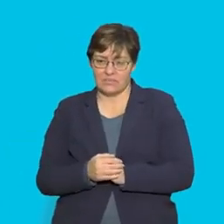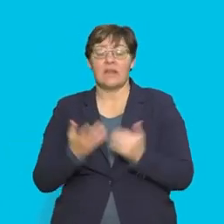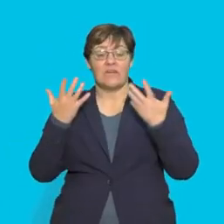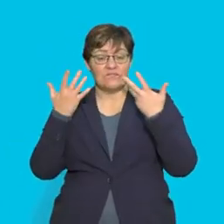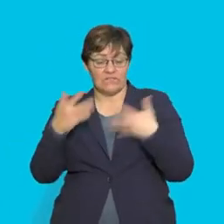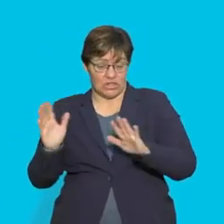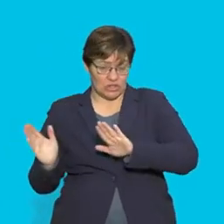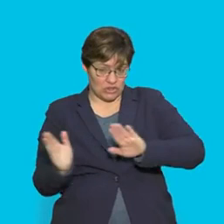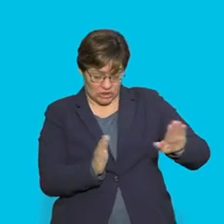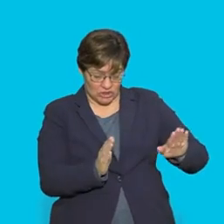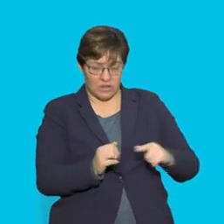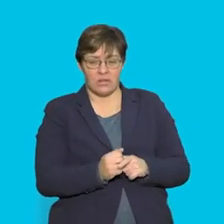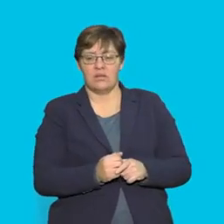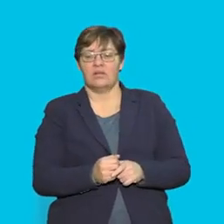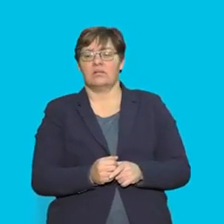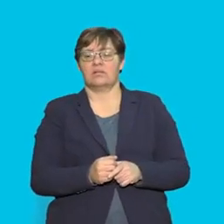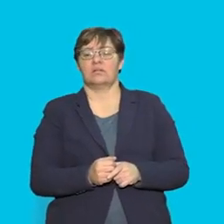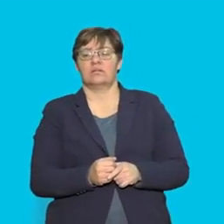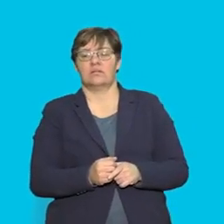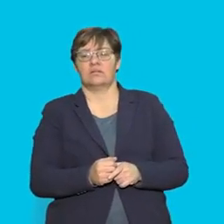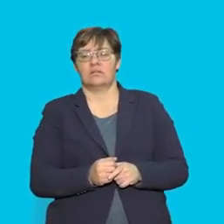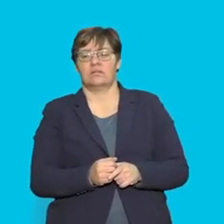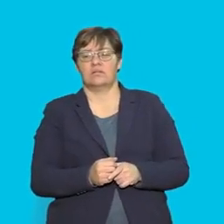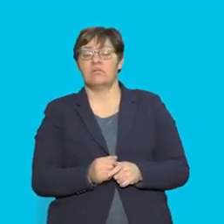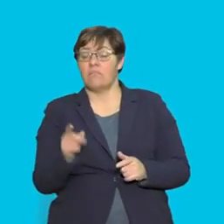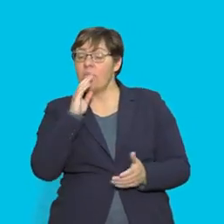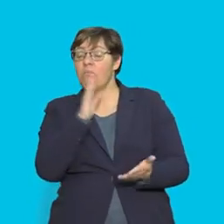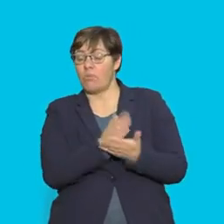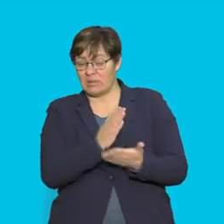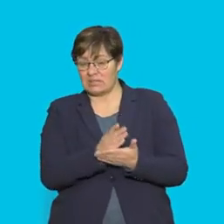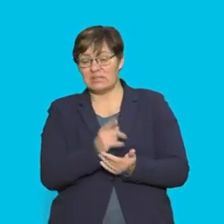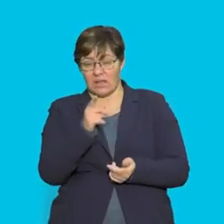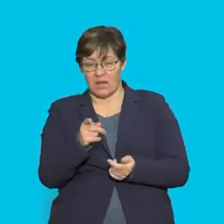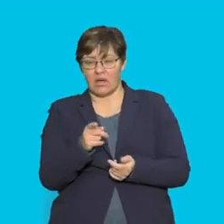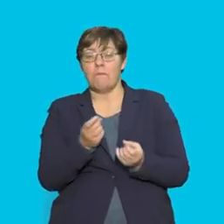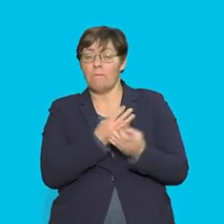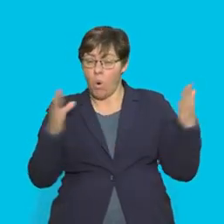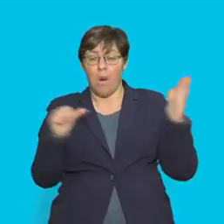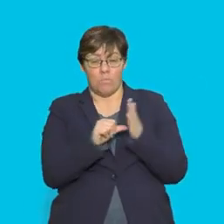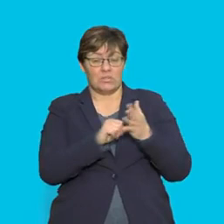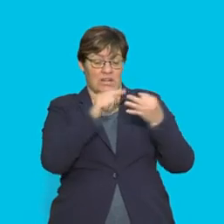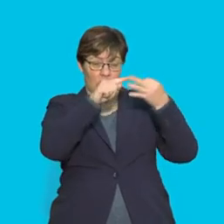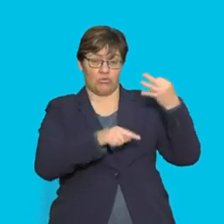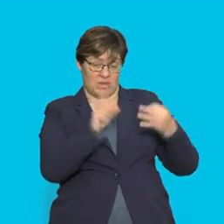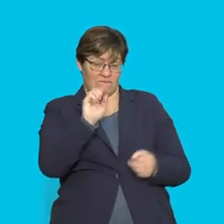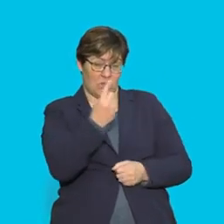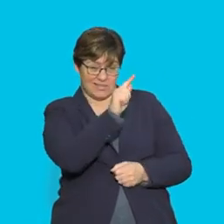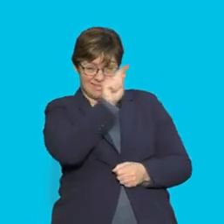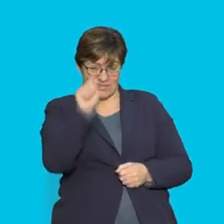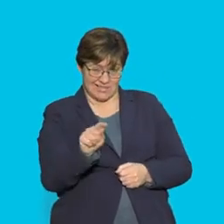of these things that we've done, the first three things, and I promise you, they're actually the most important things in this